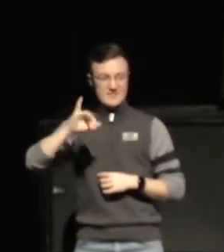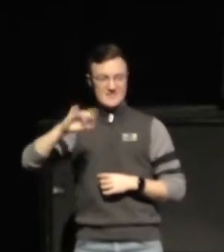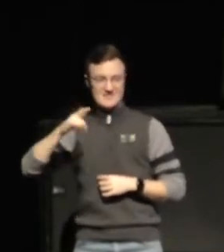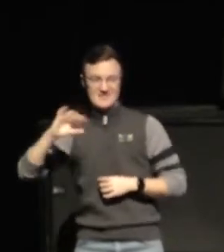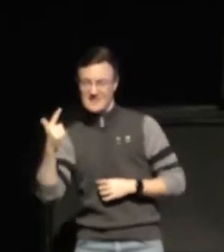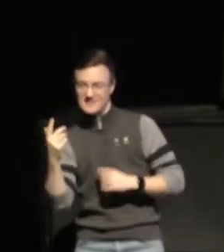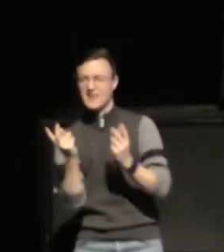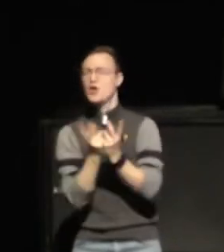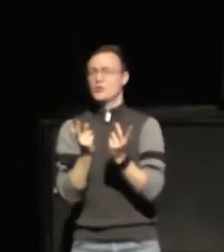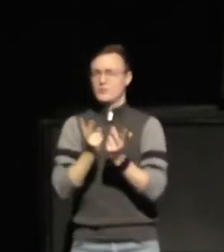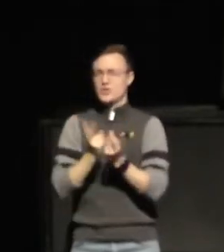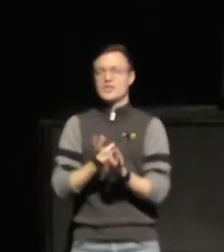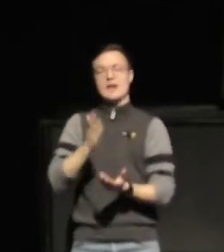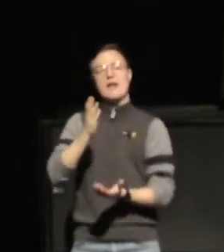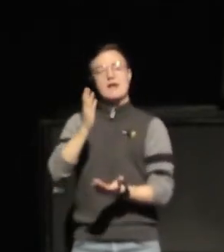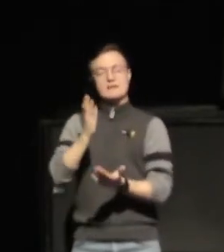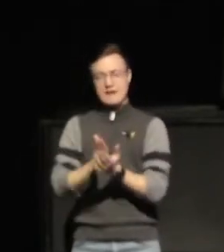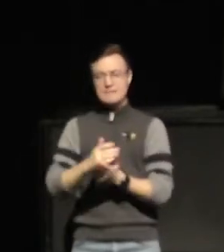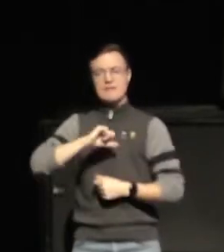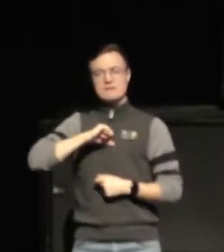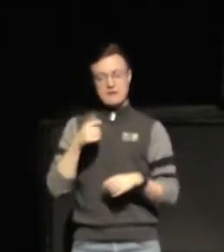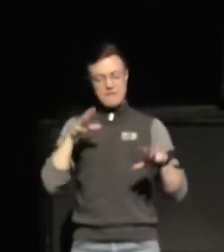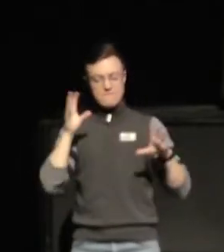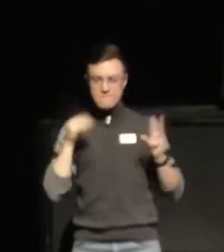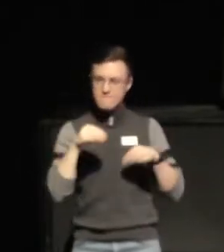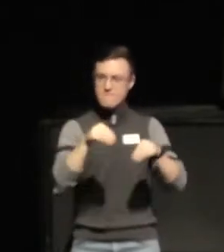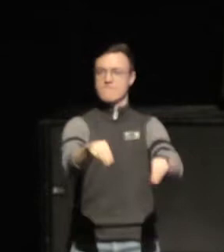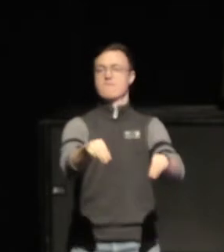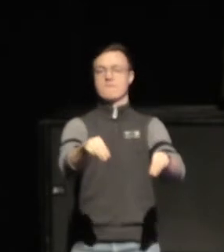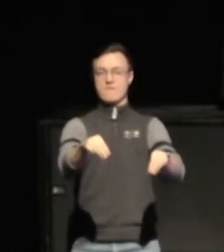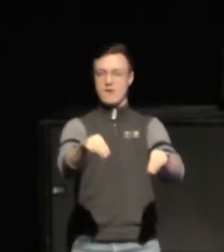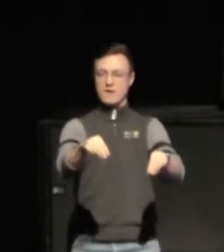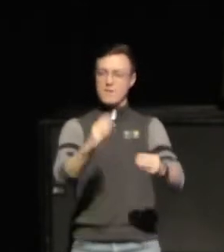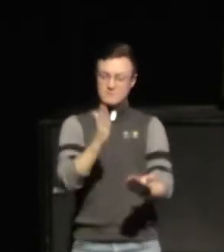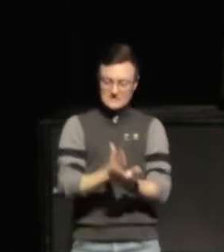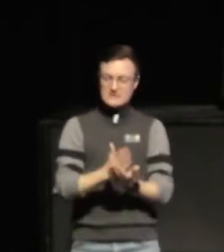the right to be able to decide over how we